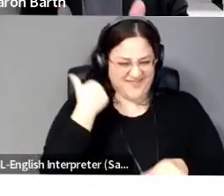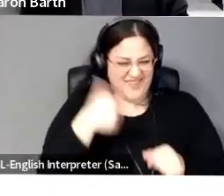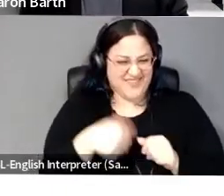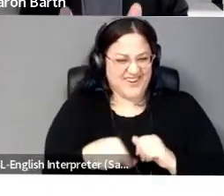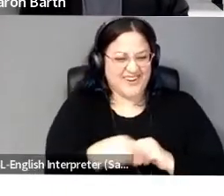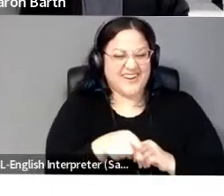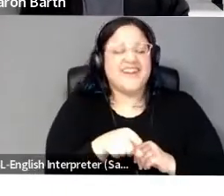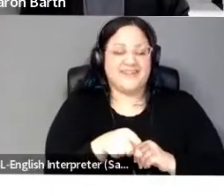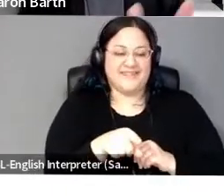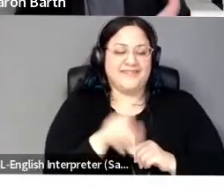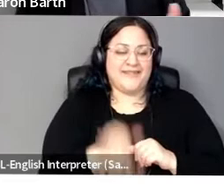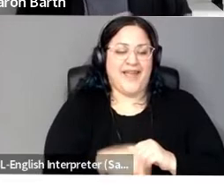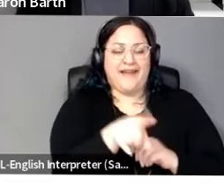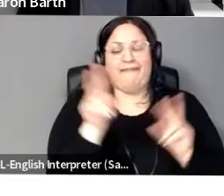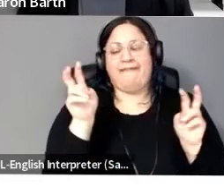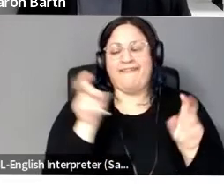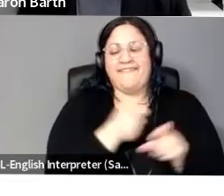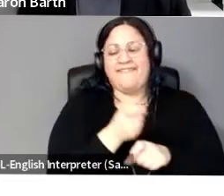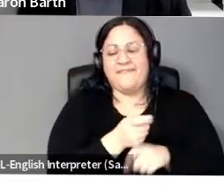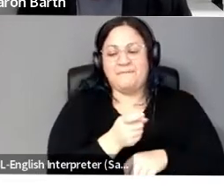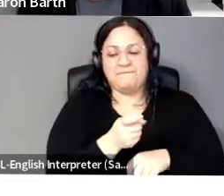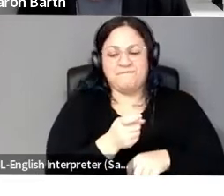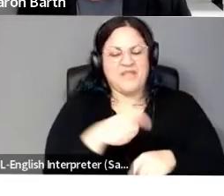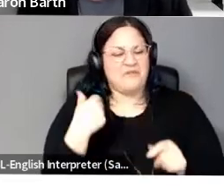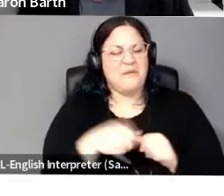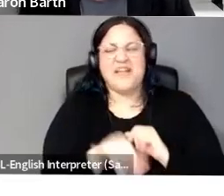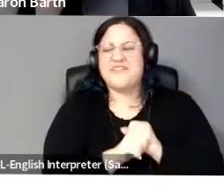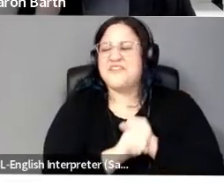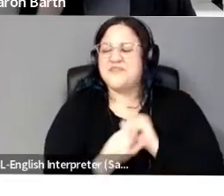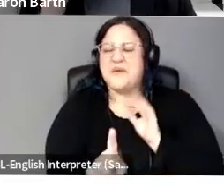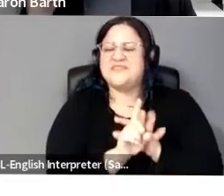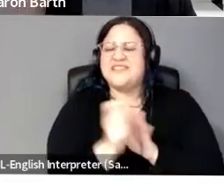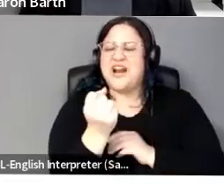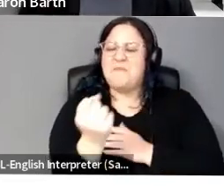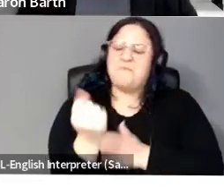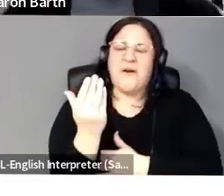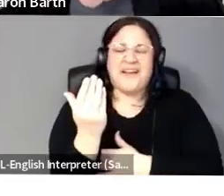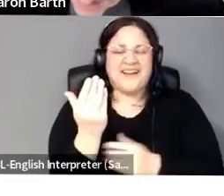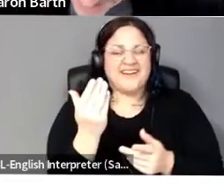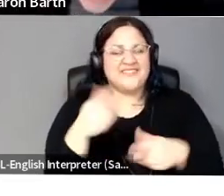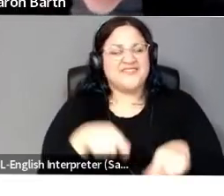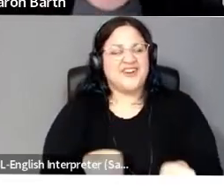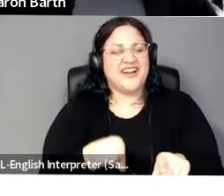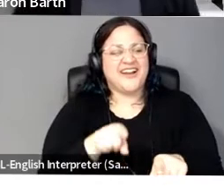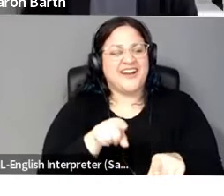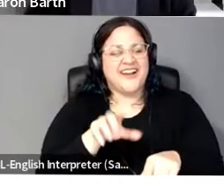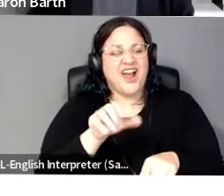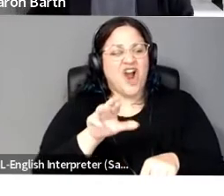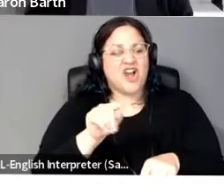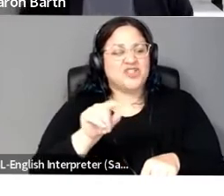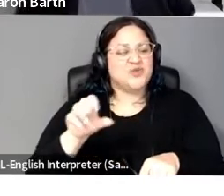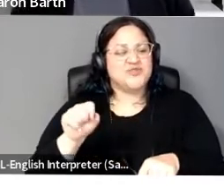this commercial would happen during Saturday cartoons. That's when it was on, right?